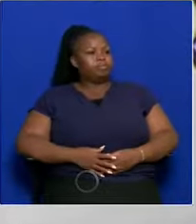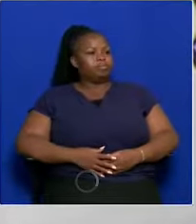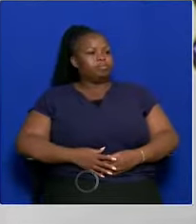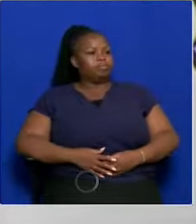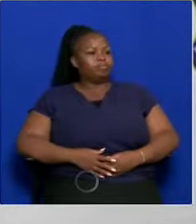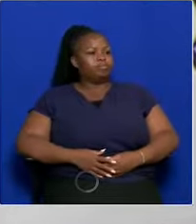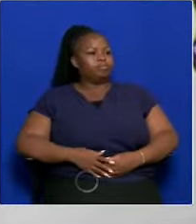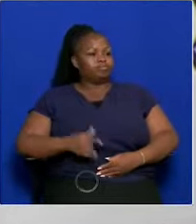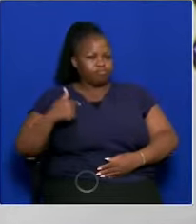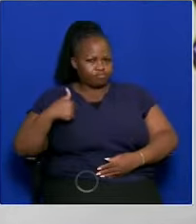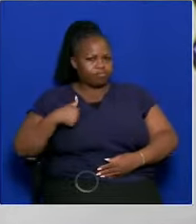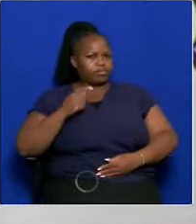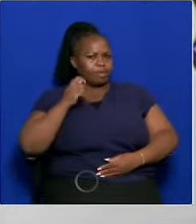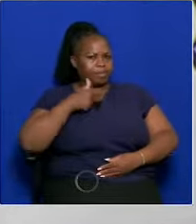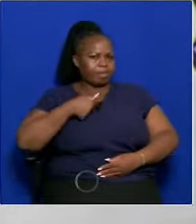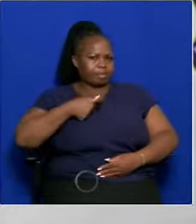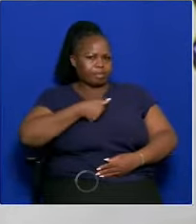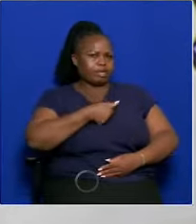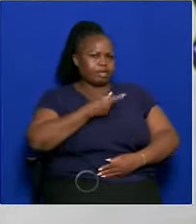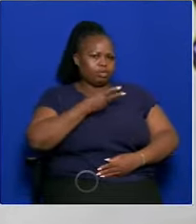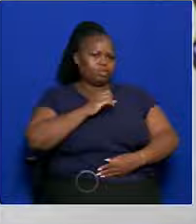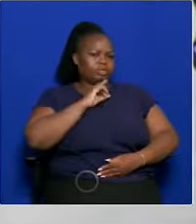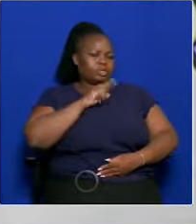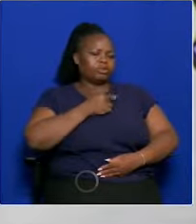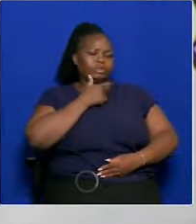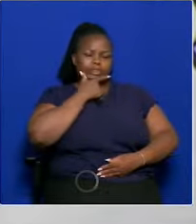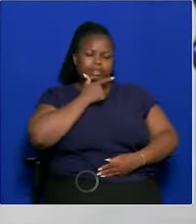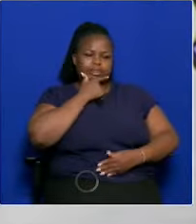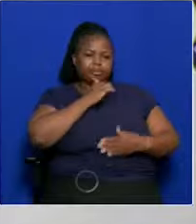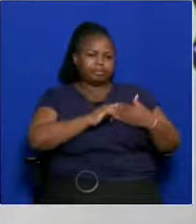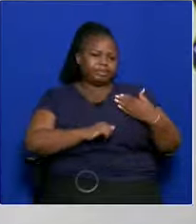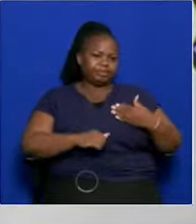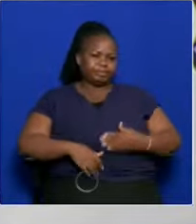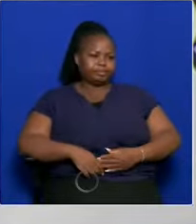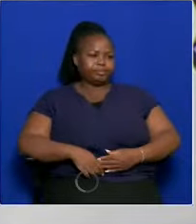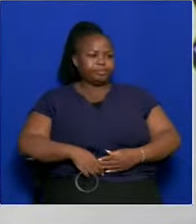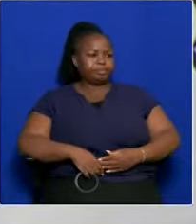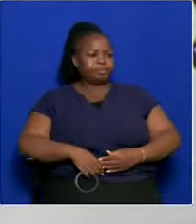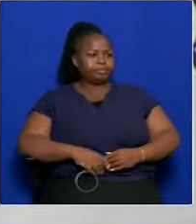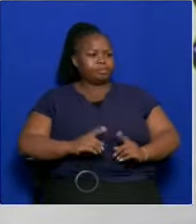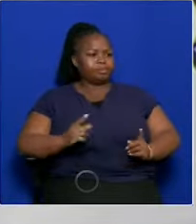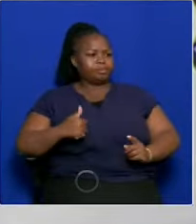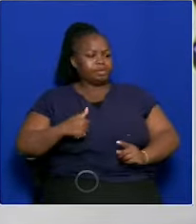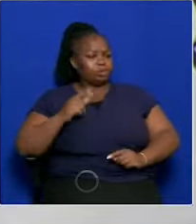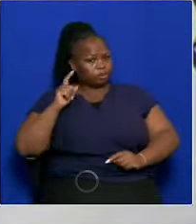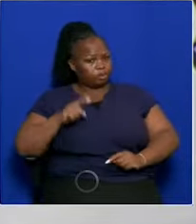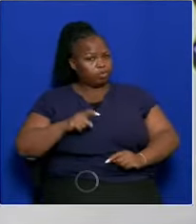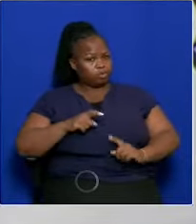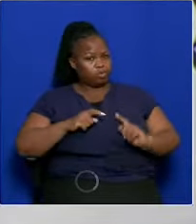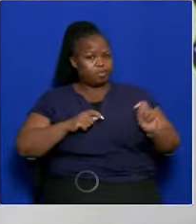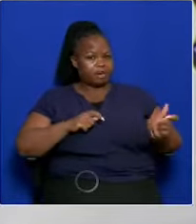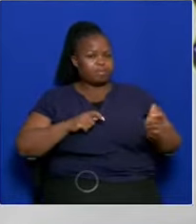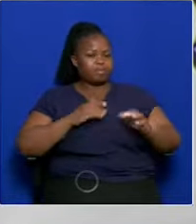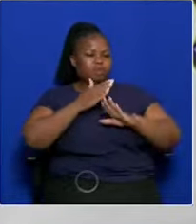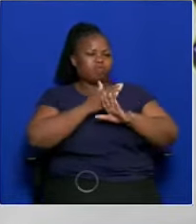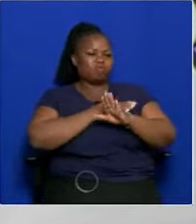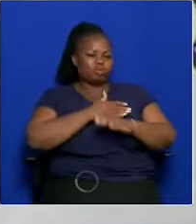back in December. If ever it was otherwise, I could have paid it before December. So that